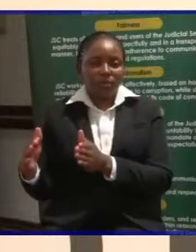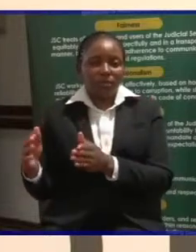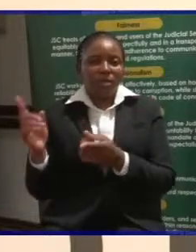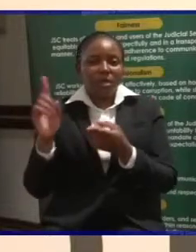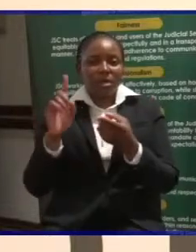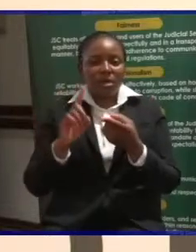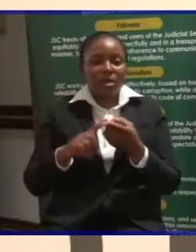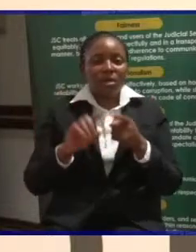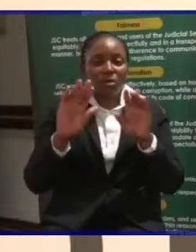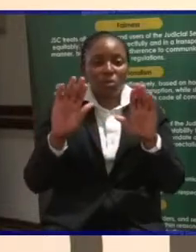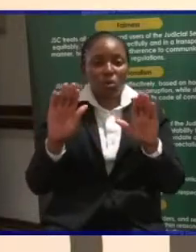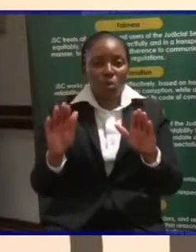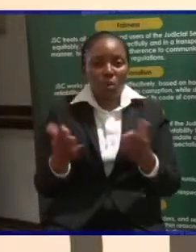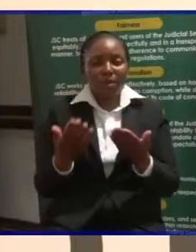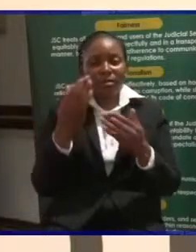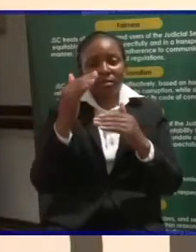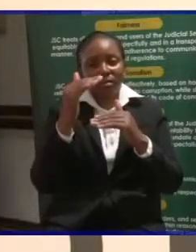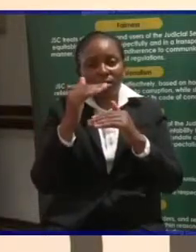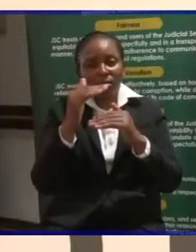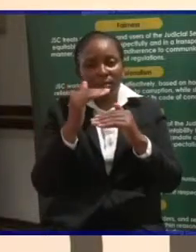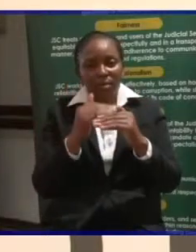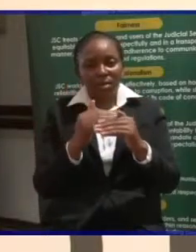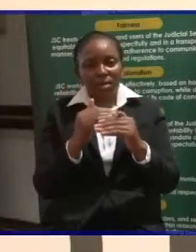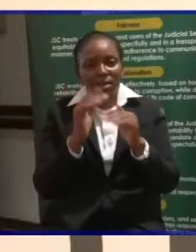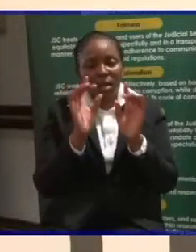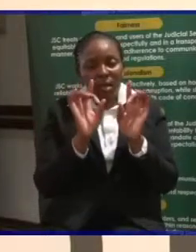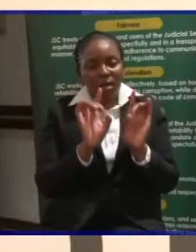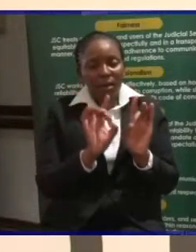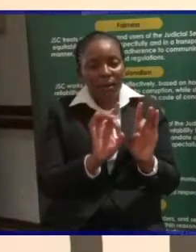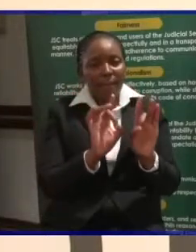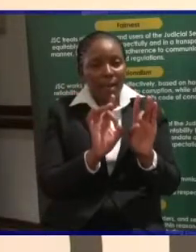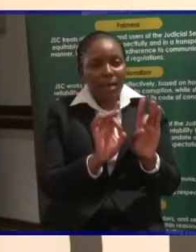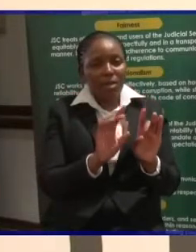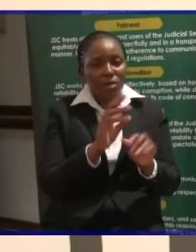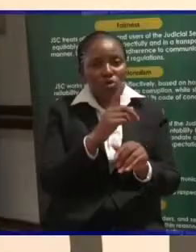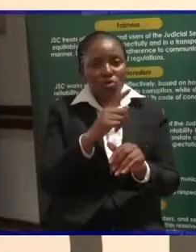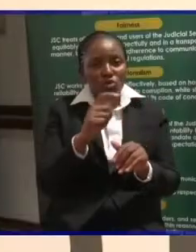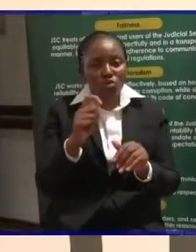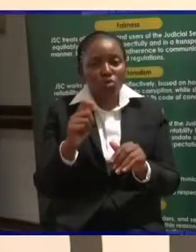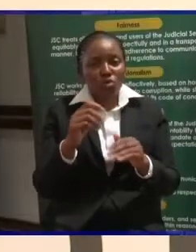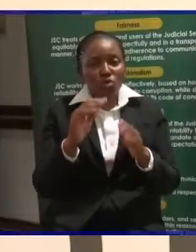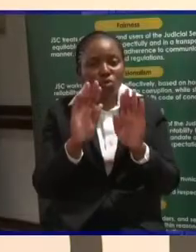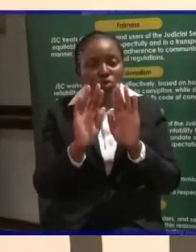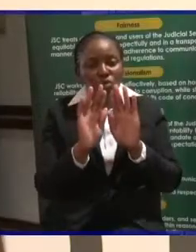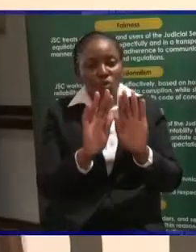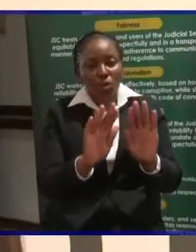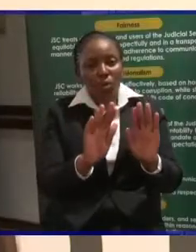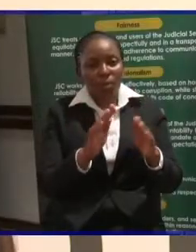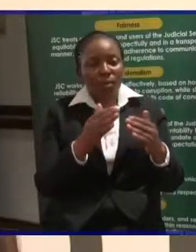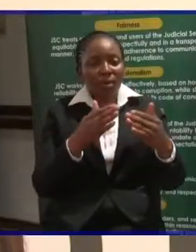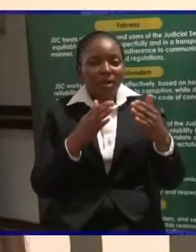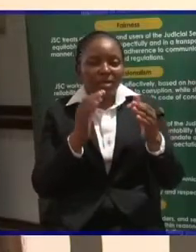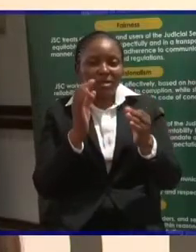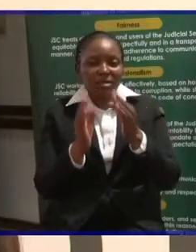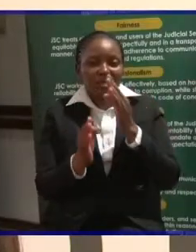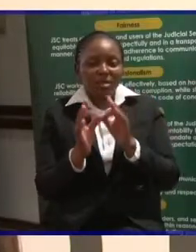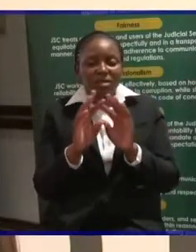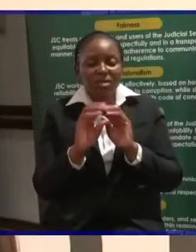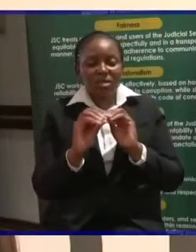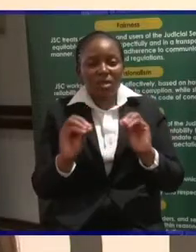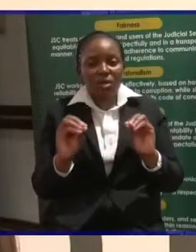And what limits remain to prevent injustice through procedural